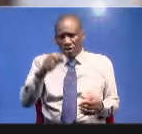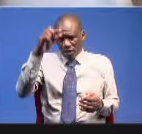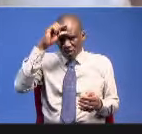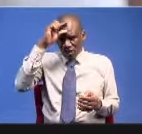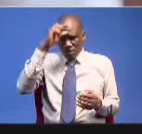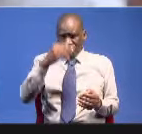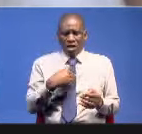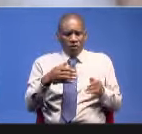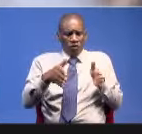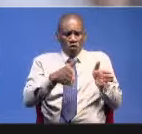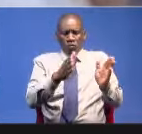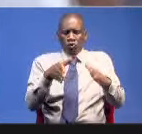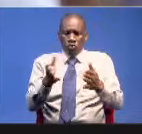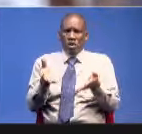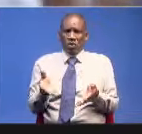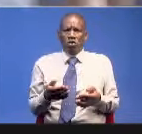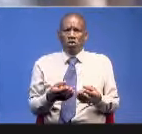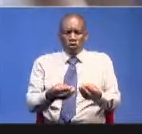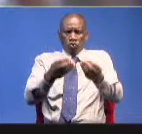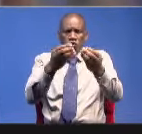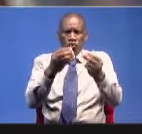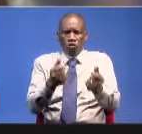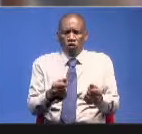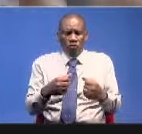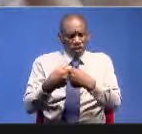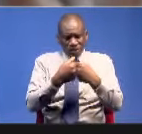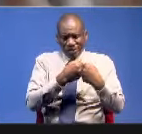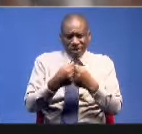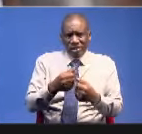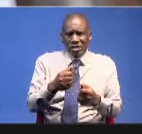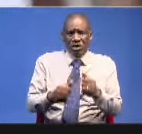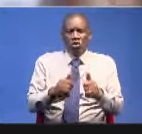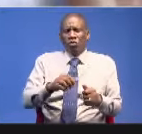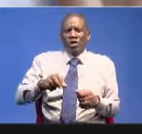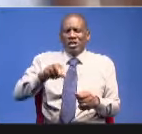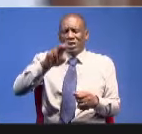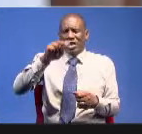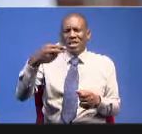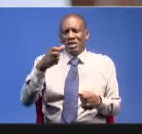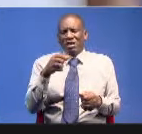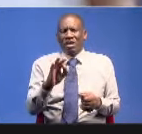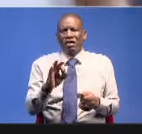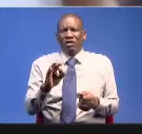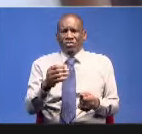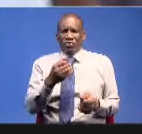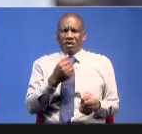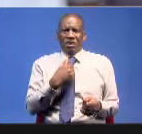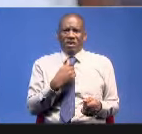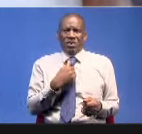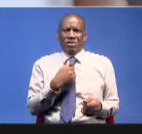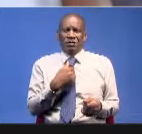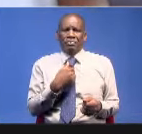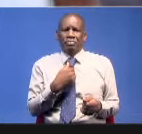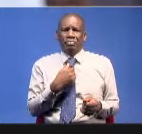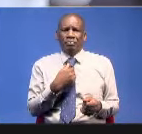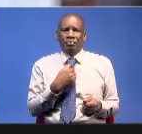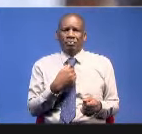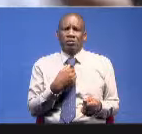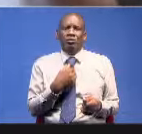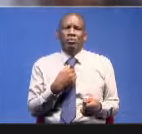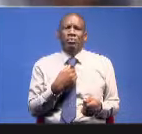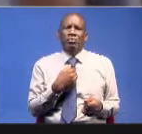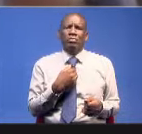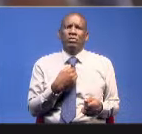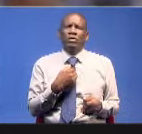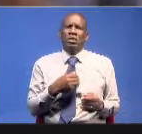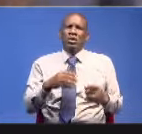an opportunity to address the gaps that the National Health Insurance Fund, NHIF, could not address. But